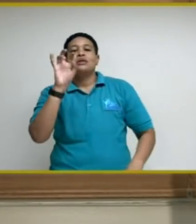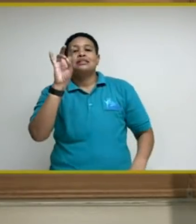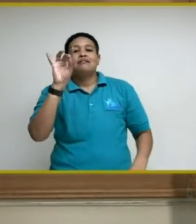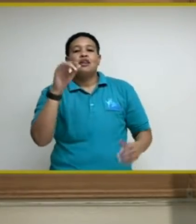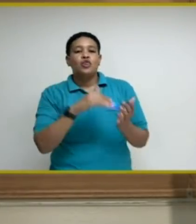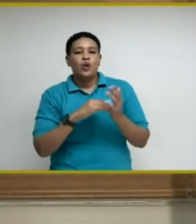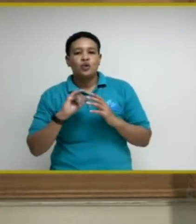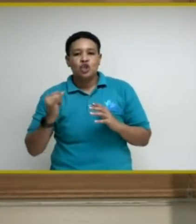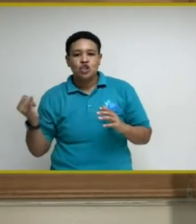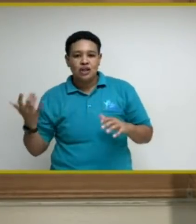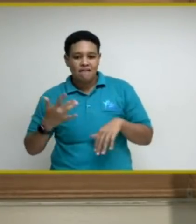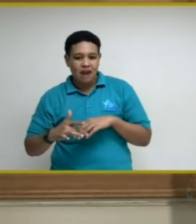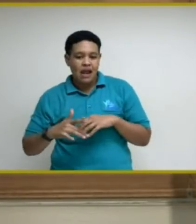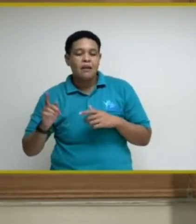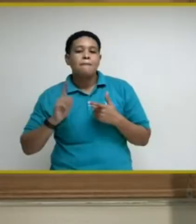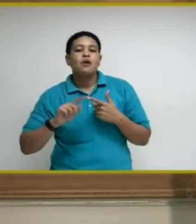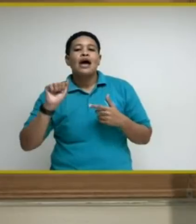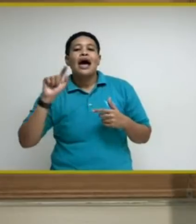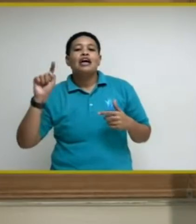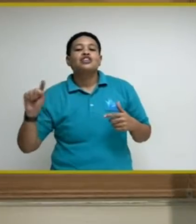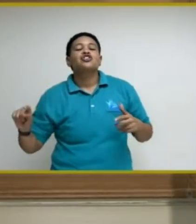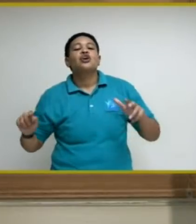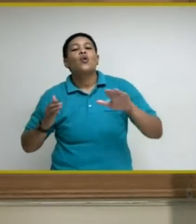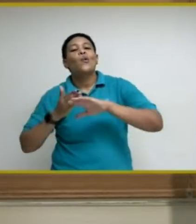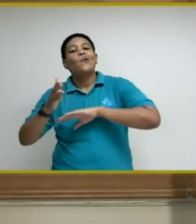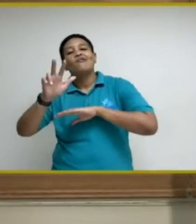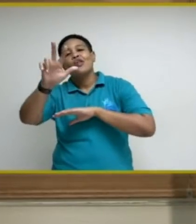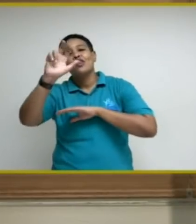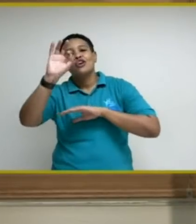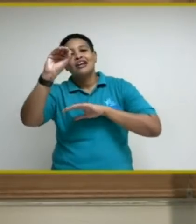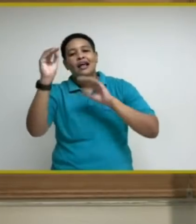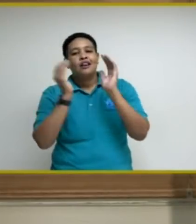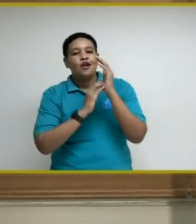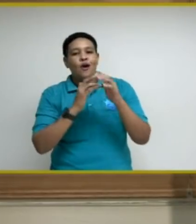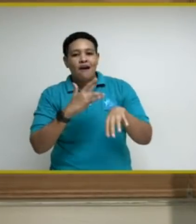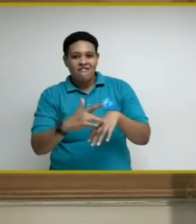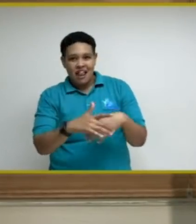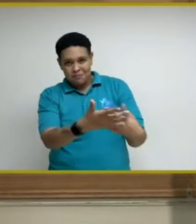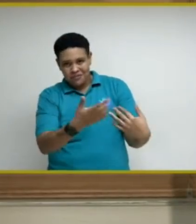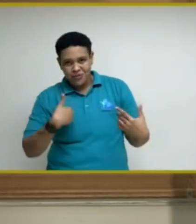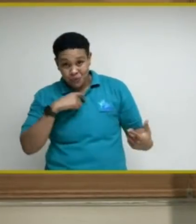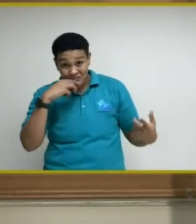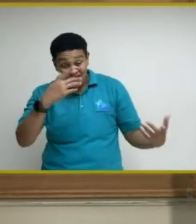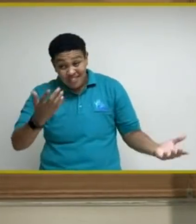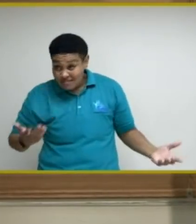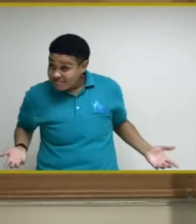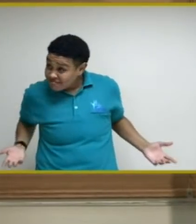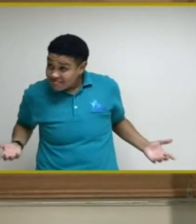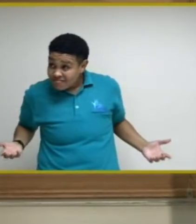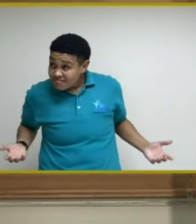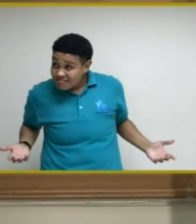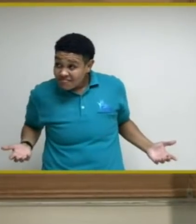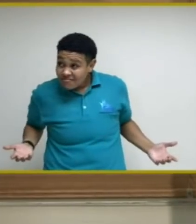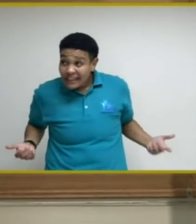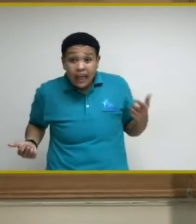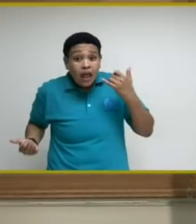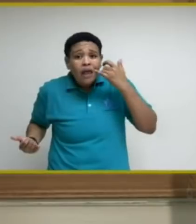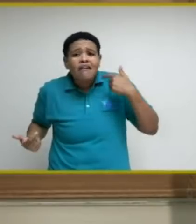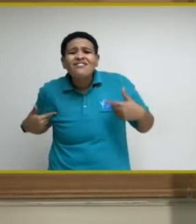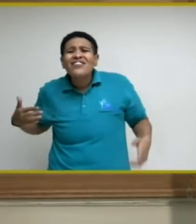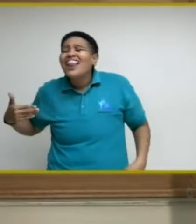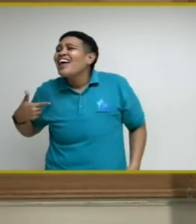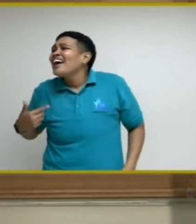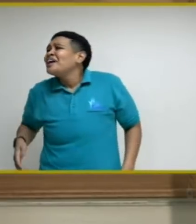178,000, and then of course the AstraZeneca over 390,000. So we're saying to Jamaicans, please, if you have not